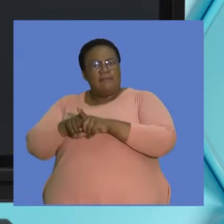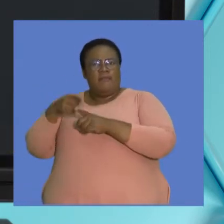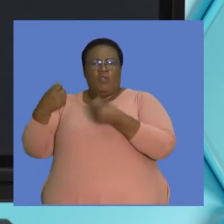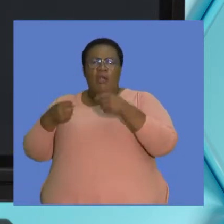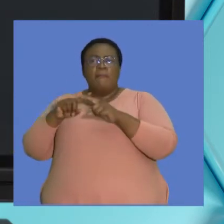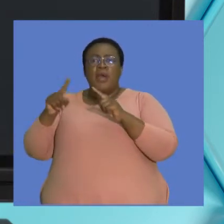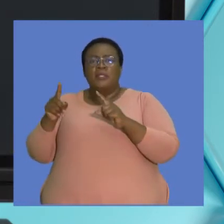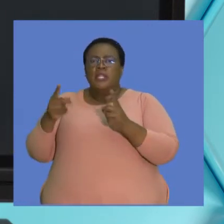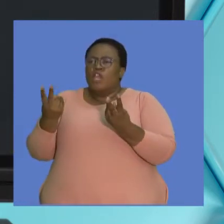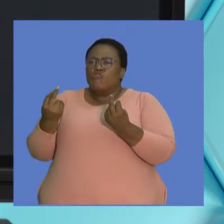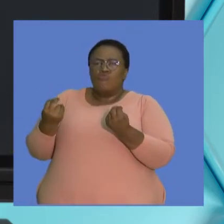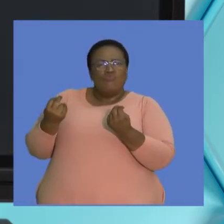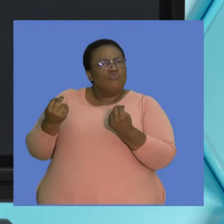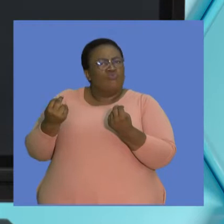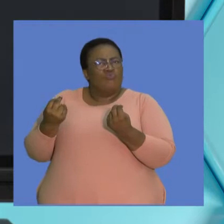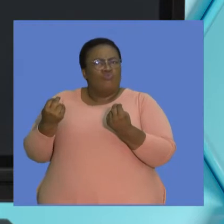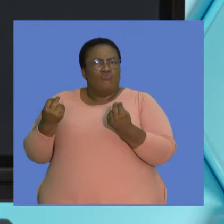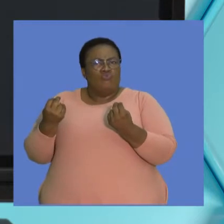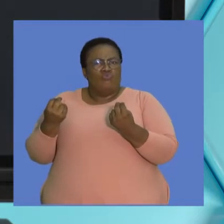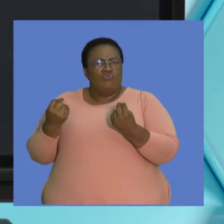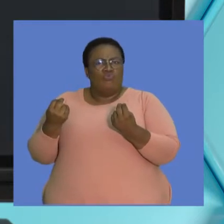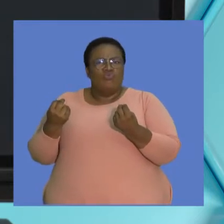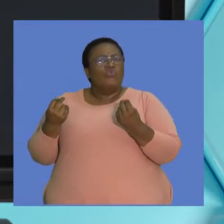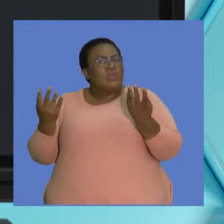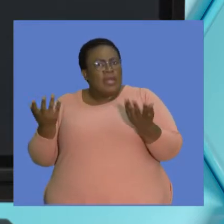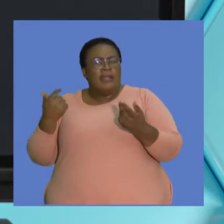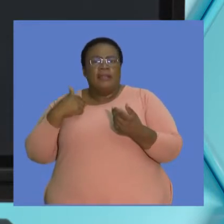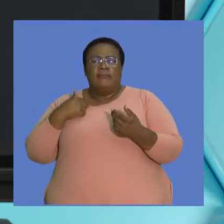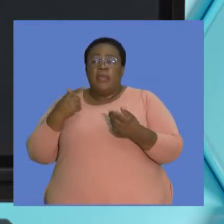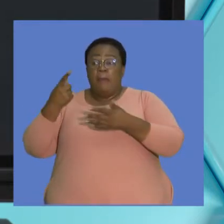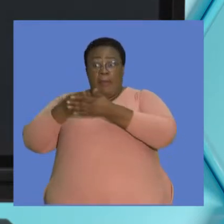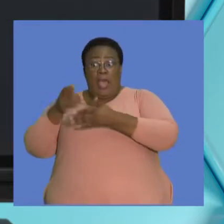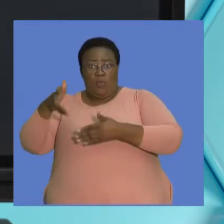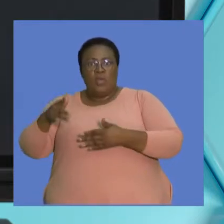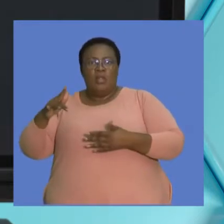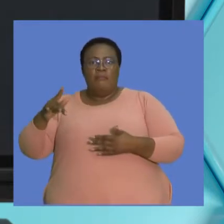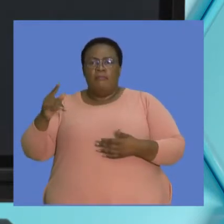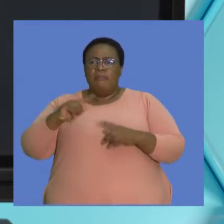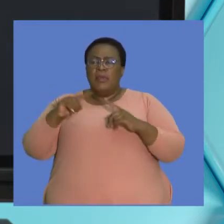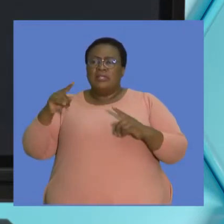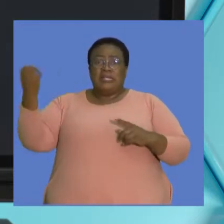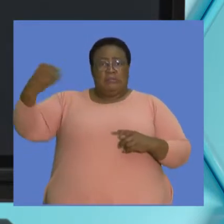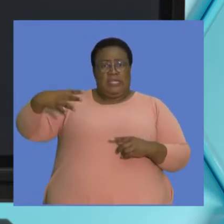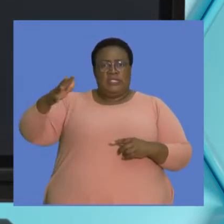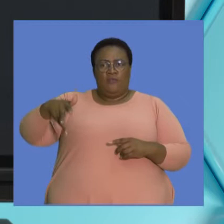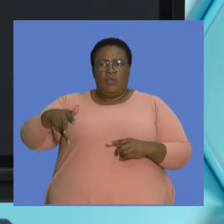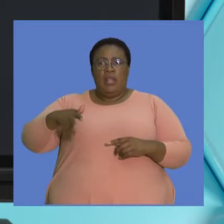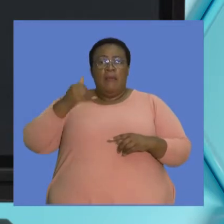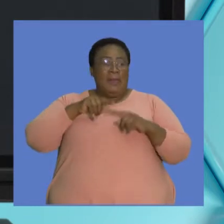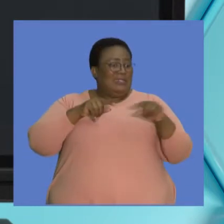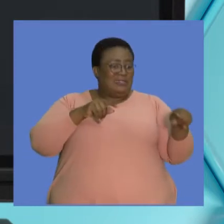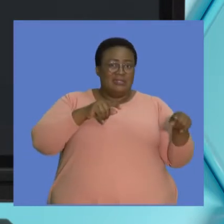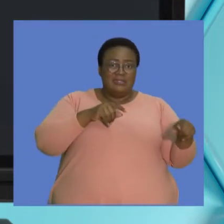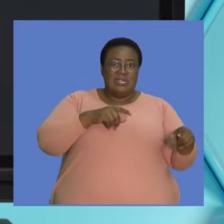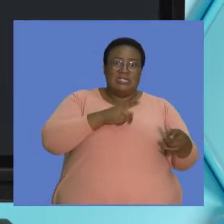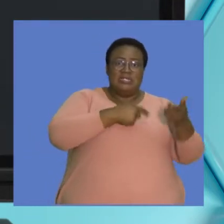modified version or a later version of it. I would then buy it at a higher price. But now, if I sell mine